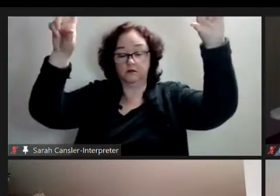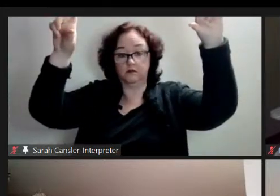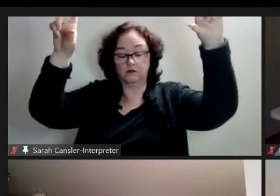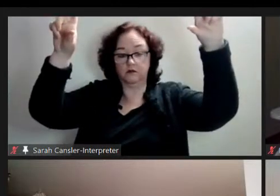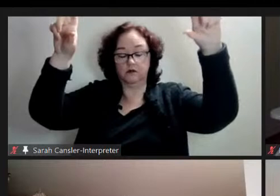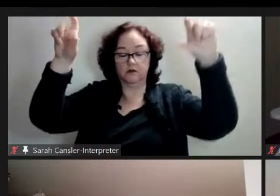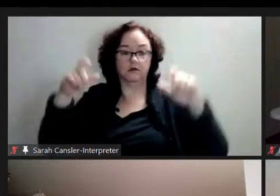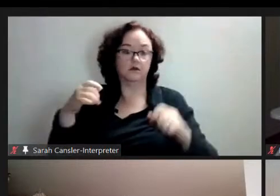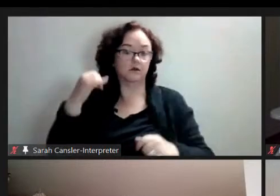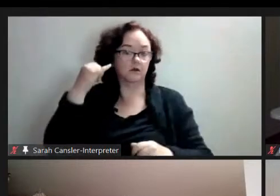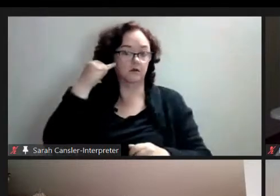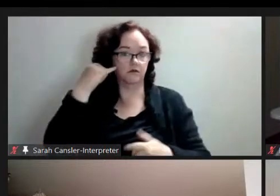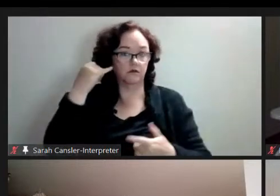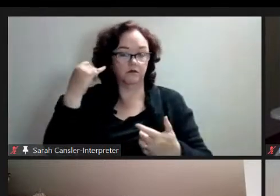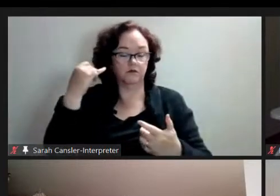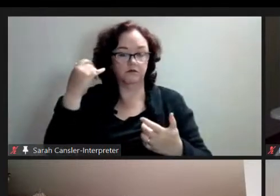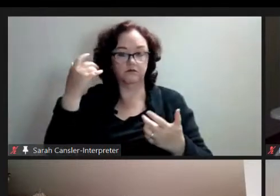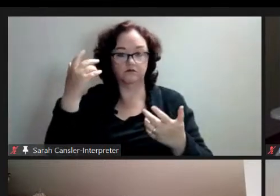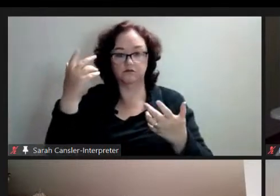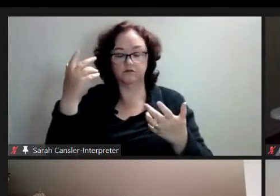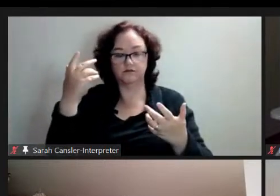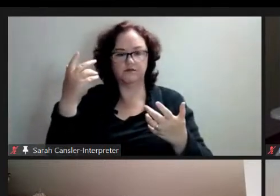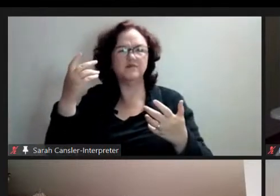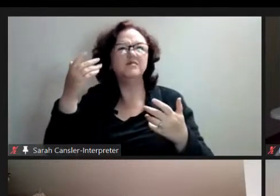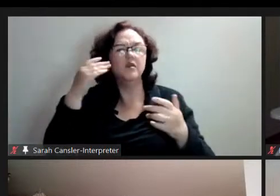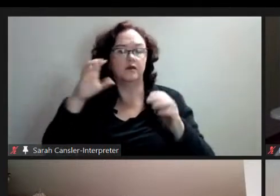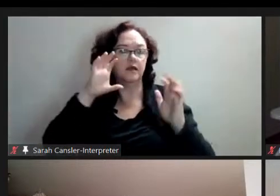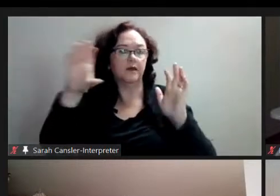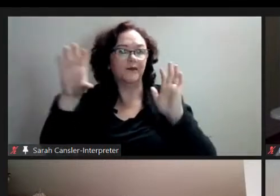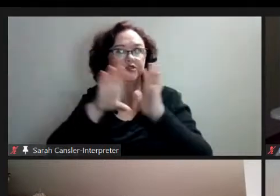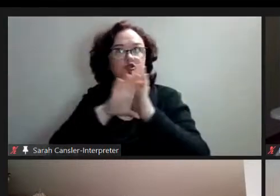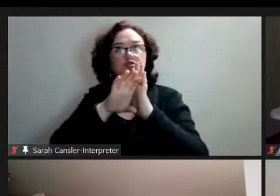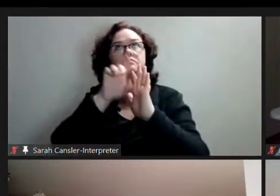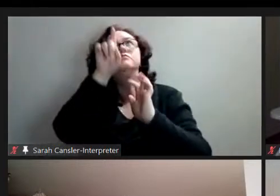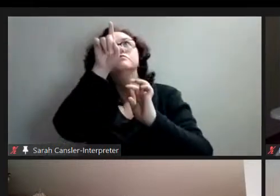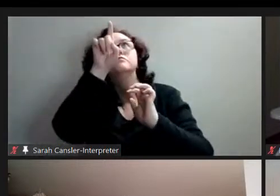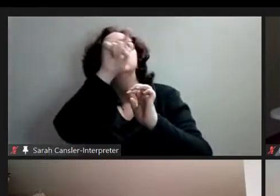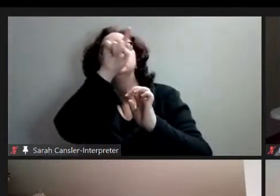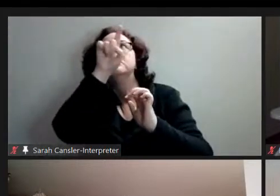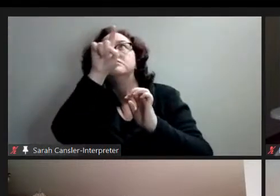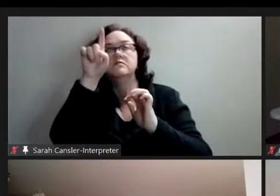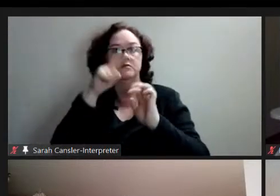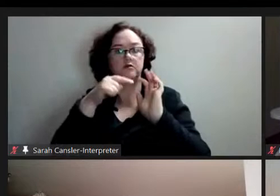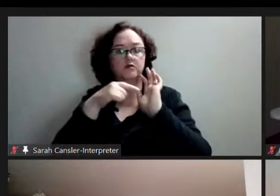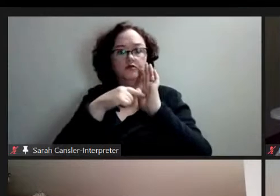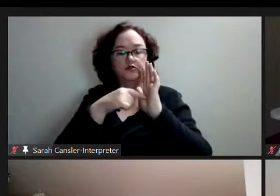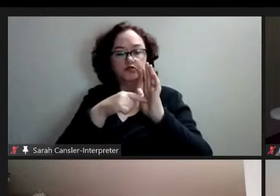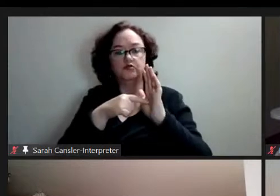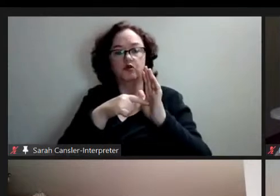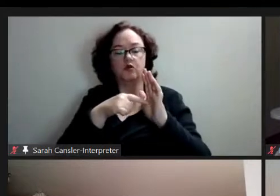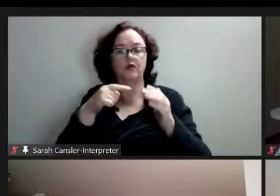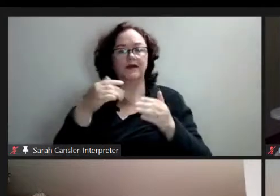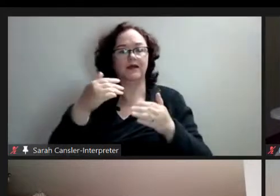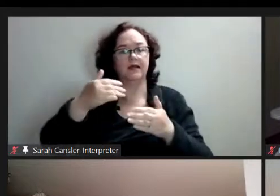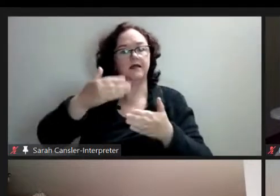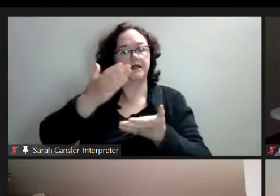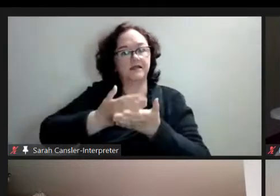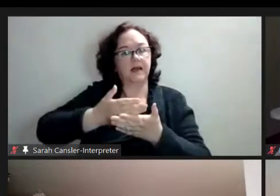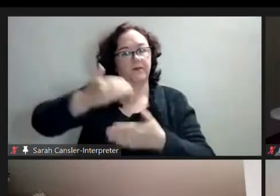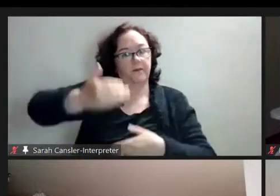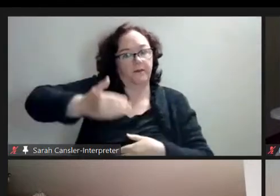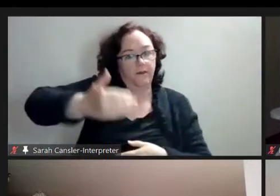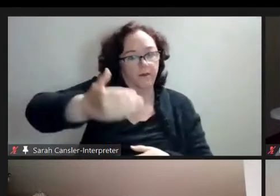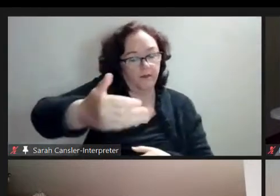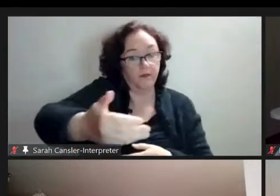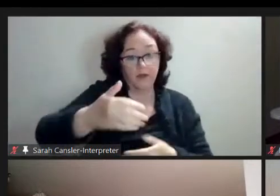there's a picture of that shows you where the routes are, coming up. Does that same graphic